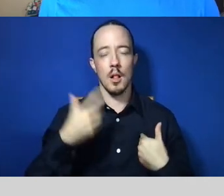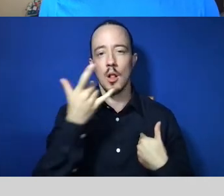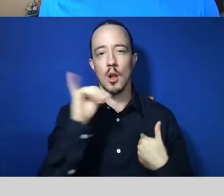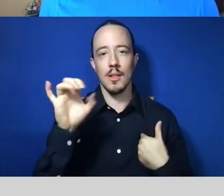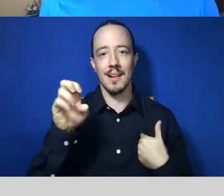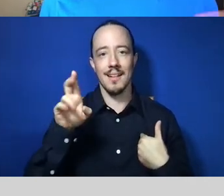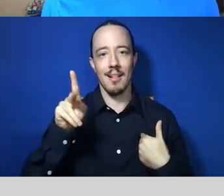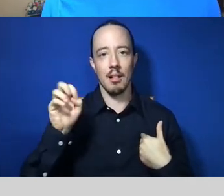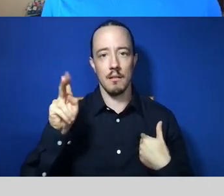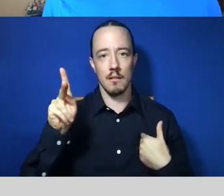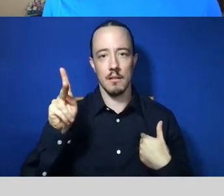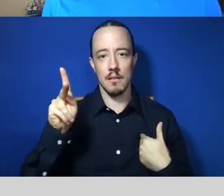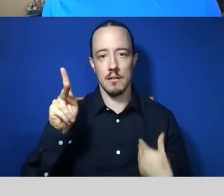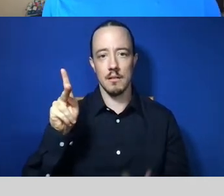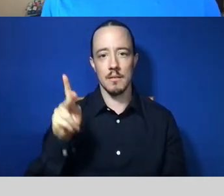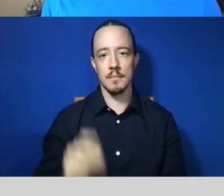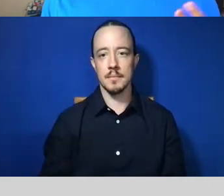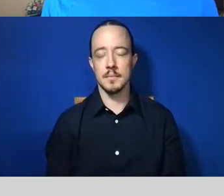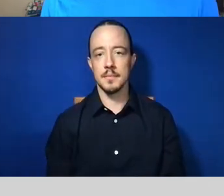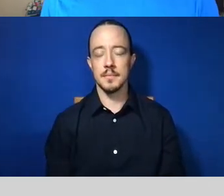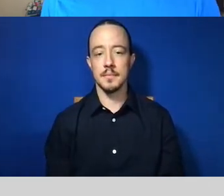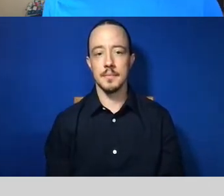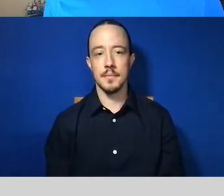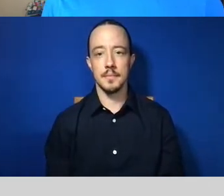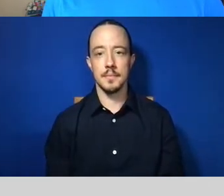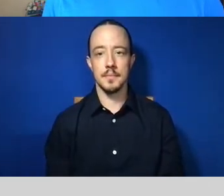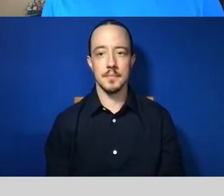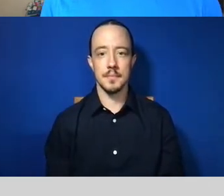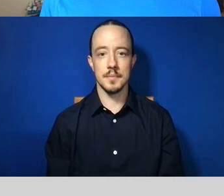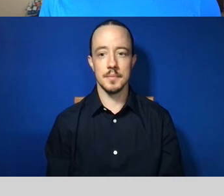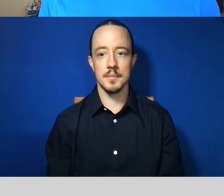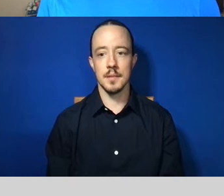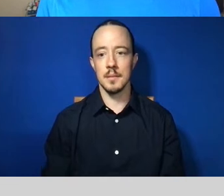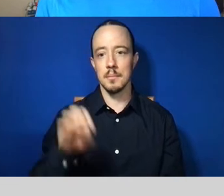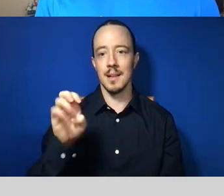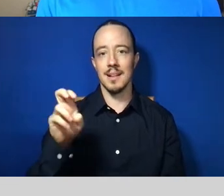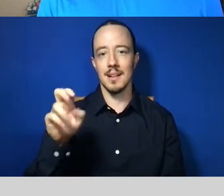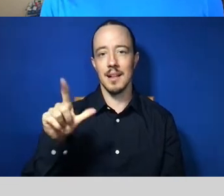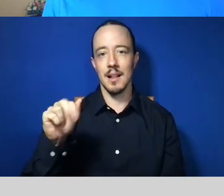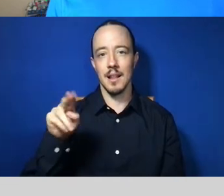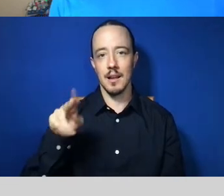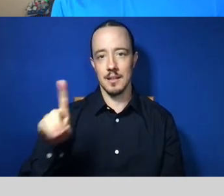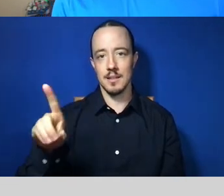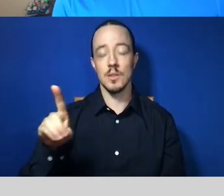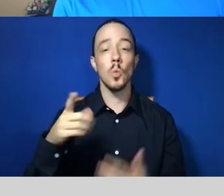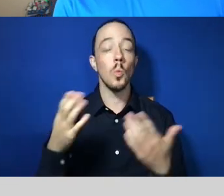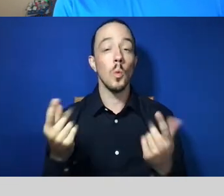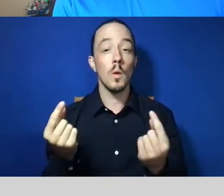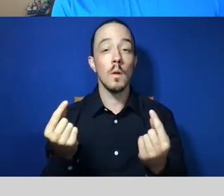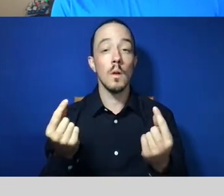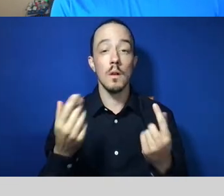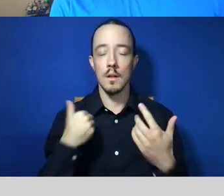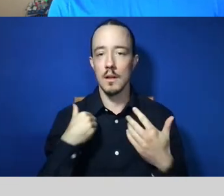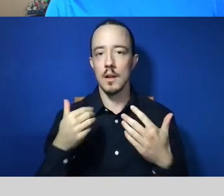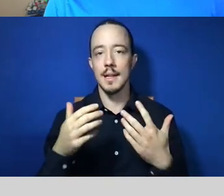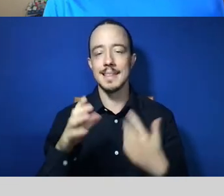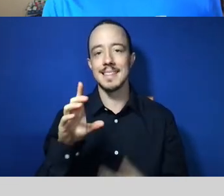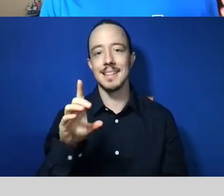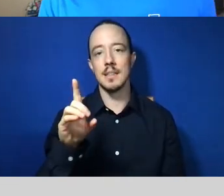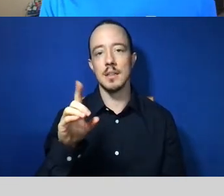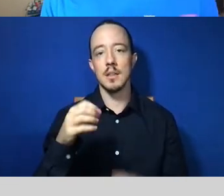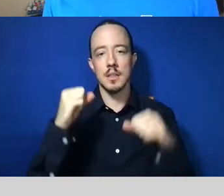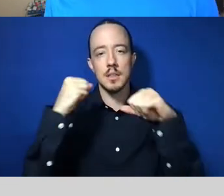to an elk in as we would look at it. But Eland is a way that you